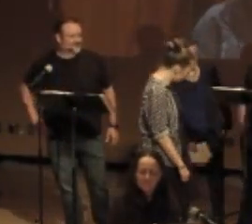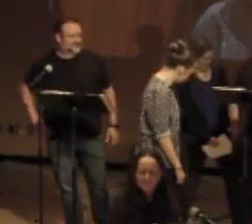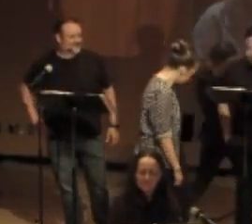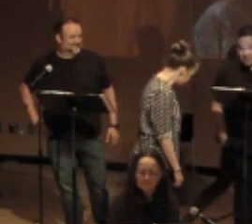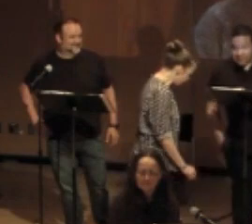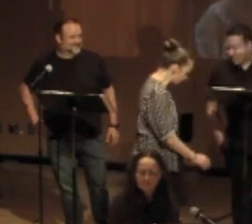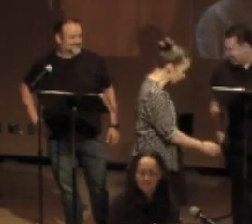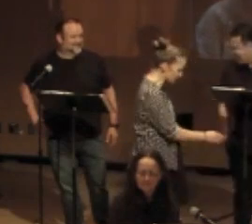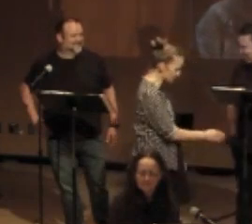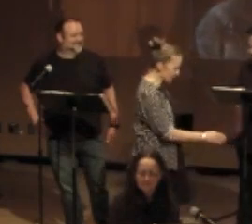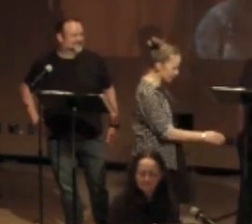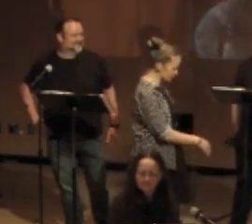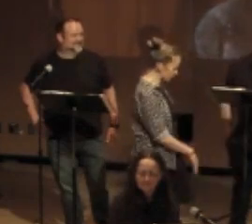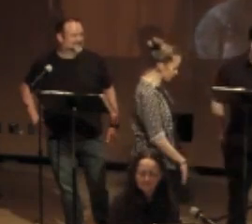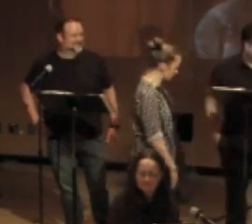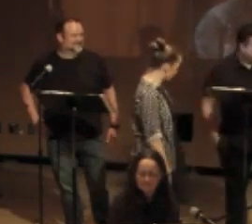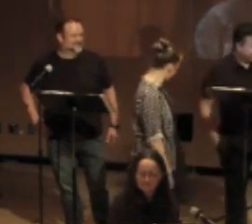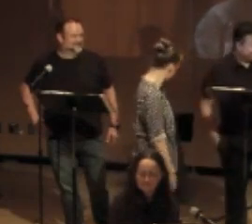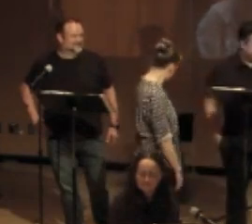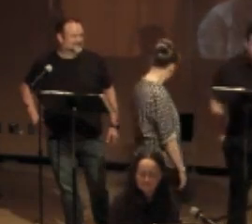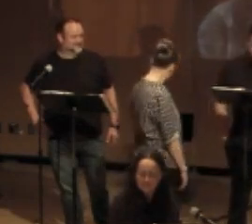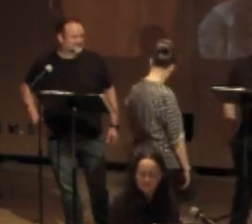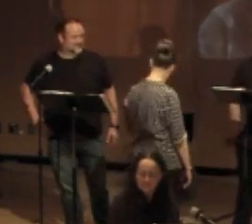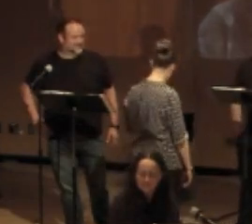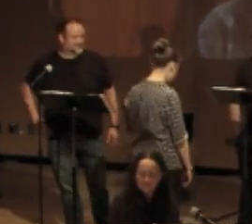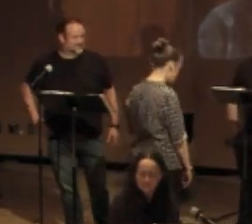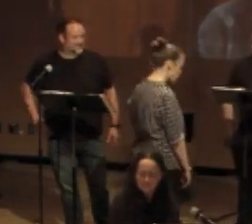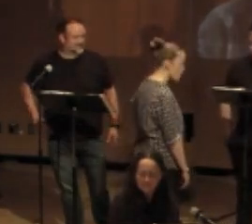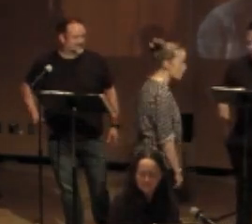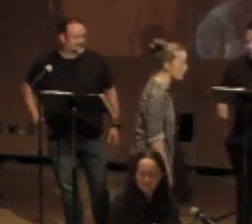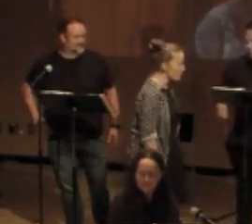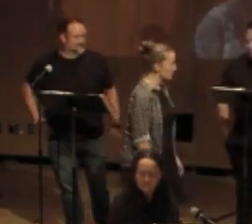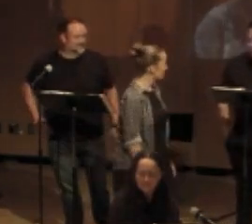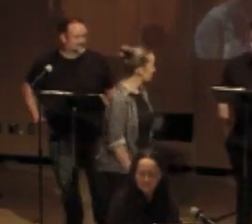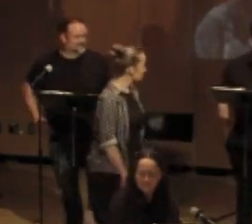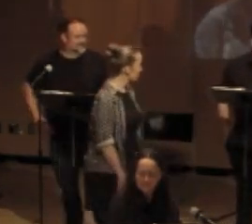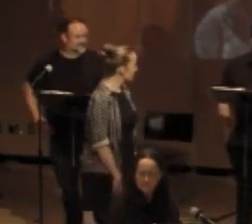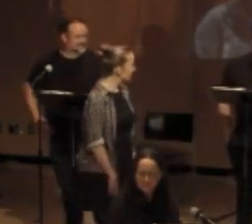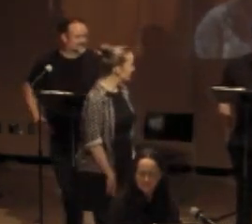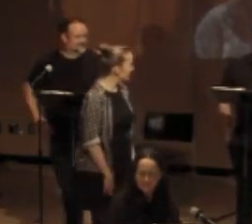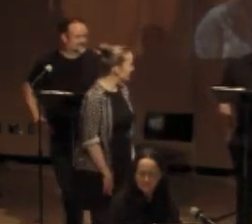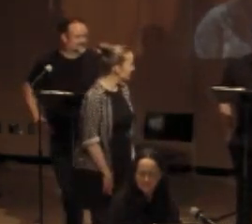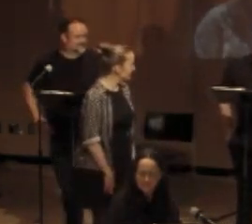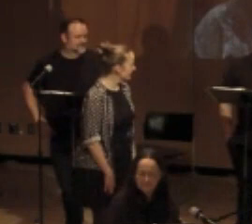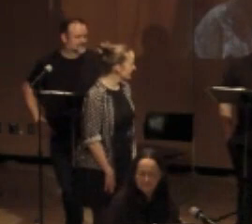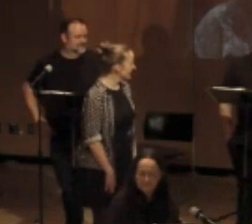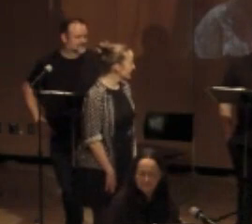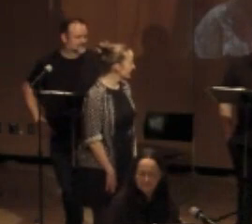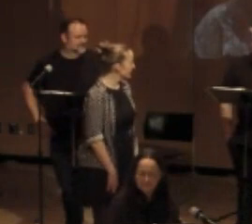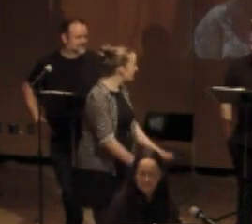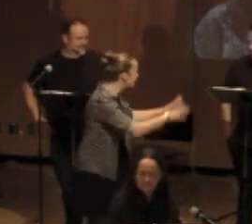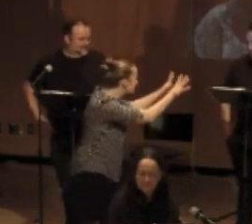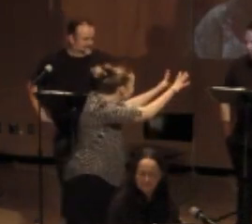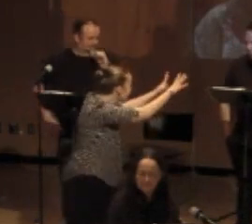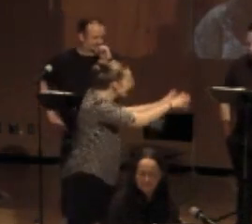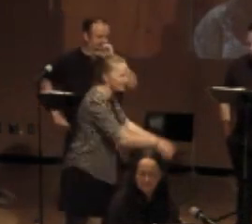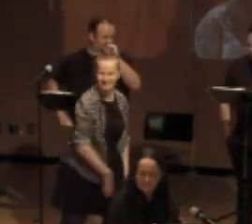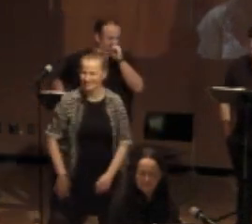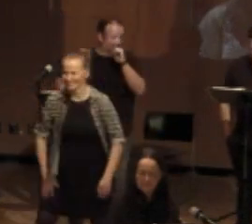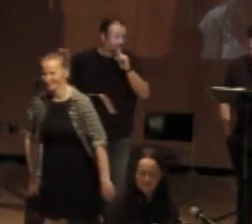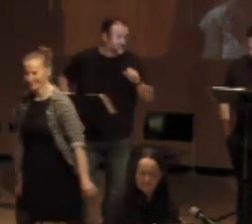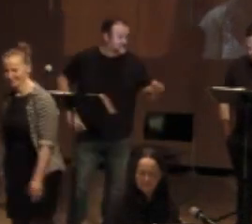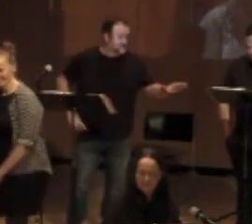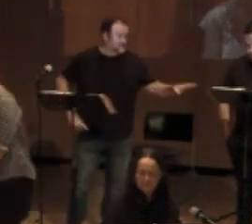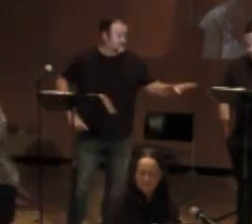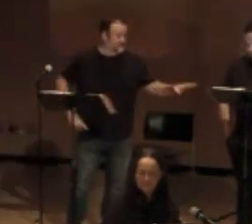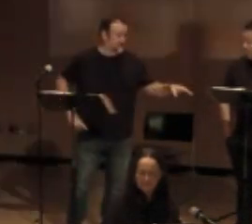guys get out yeah I mean does it help to pull you forward or something oh we're good we're good I don't want to take up that much time can go now we can